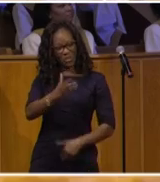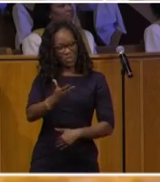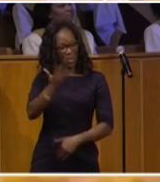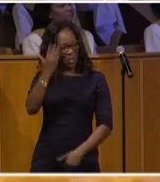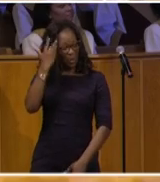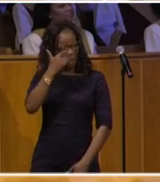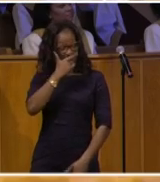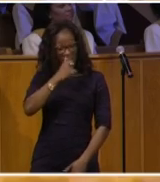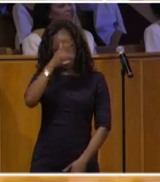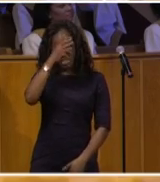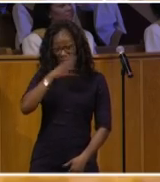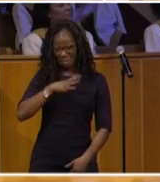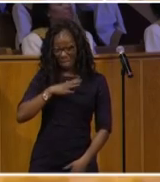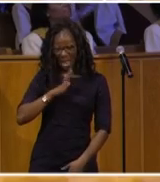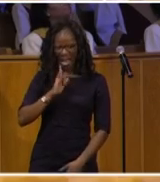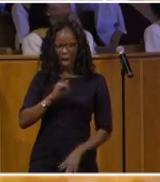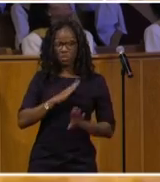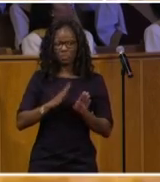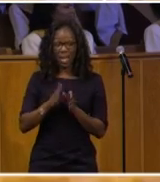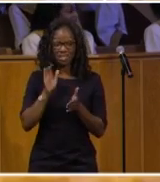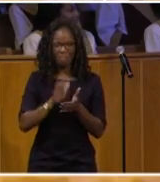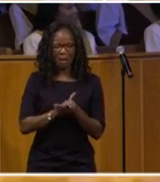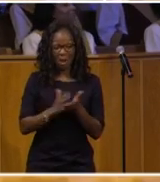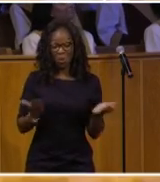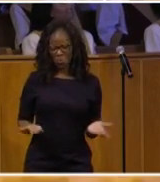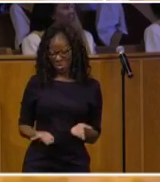I was going to marry was here.